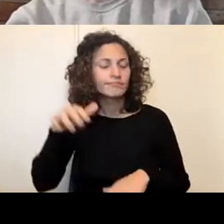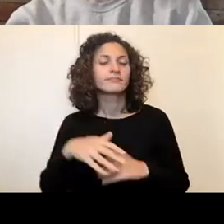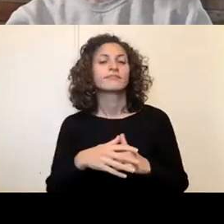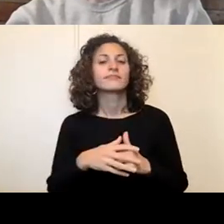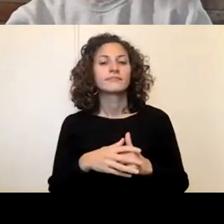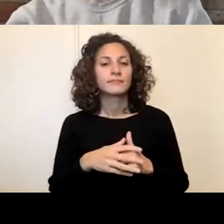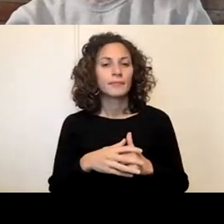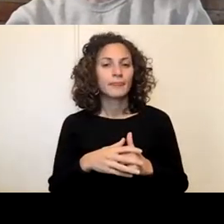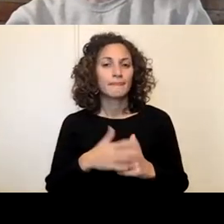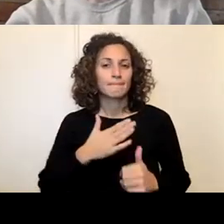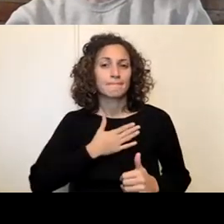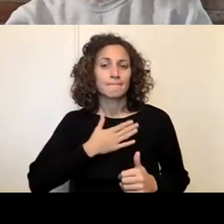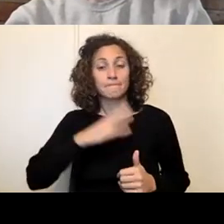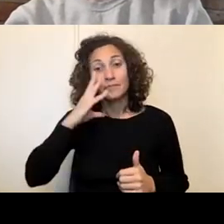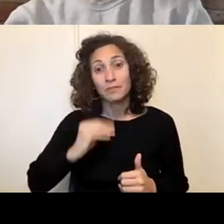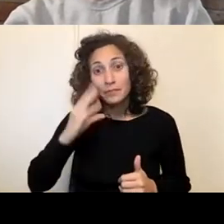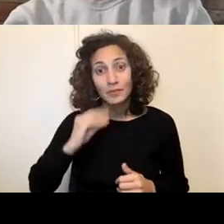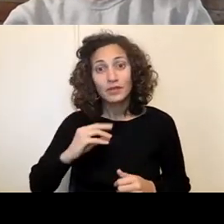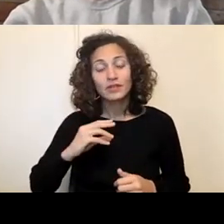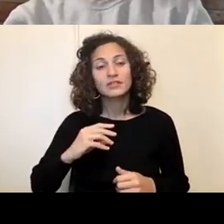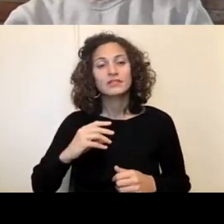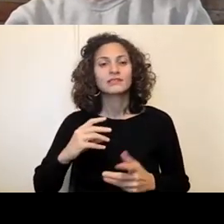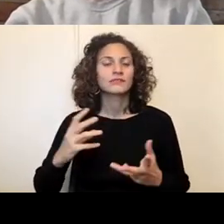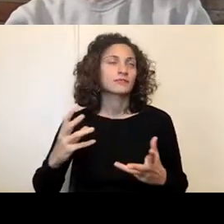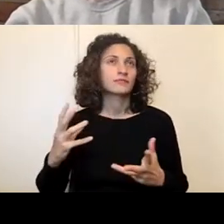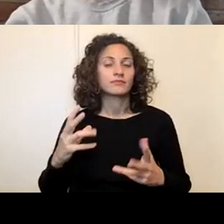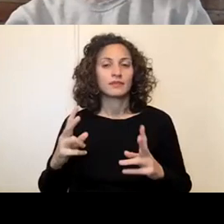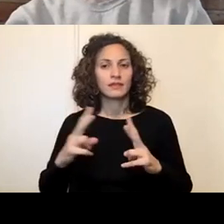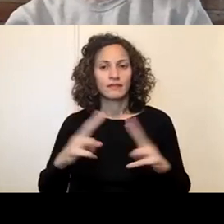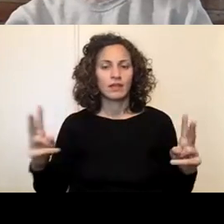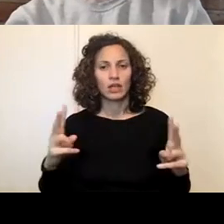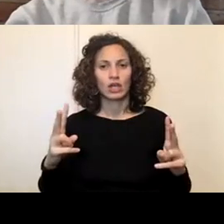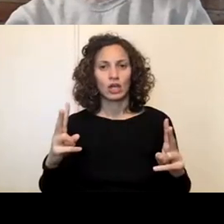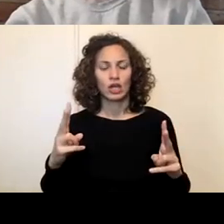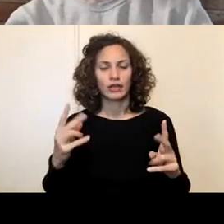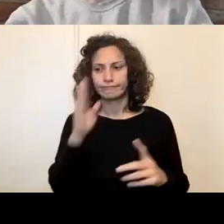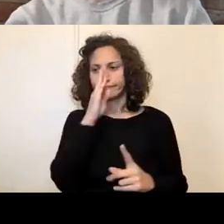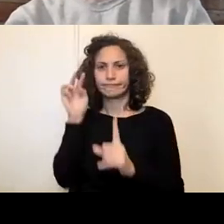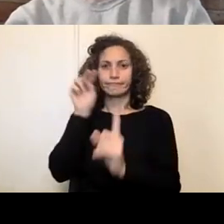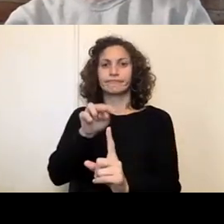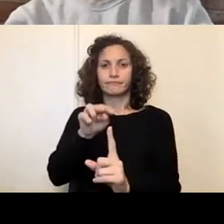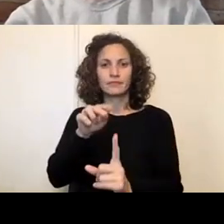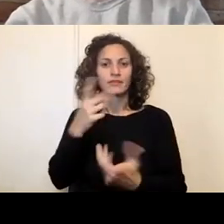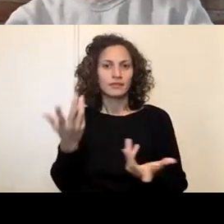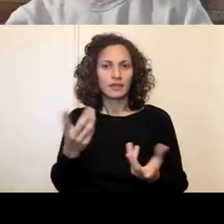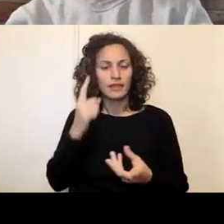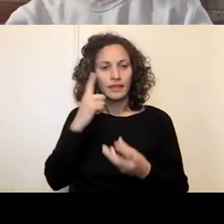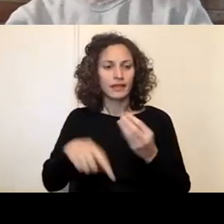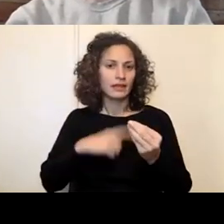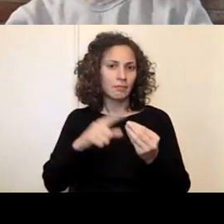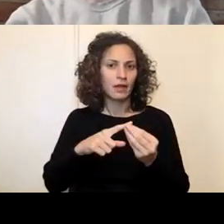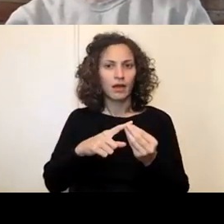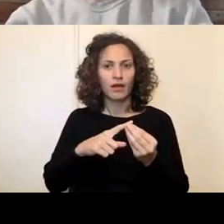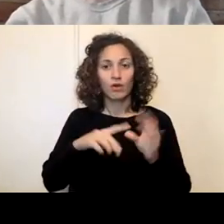and had this, whole heterocentric view, like thinking about, that the